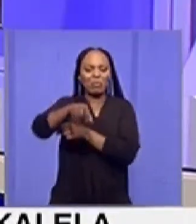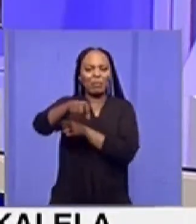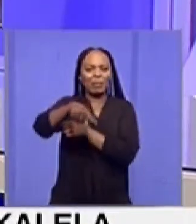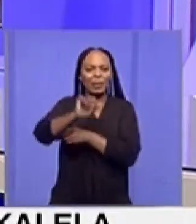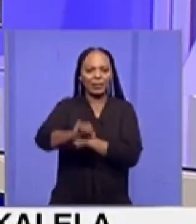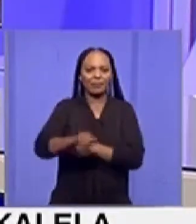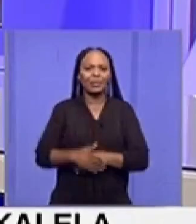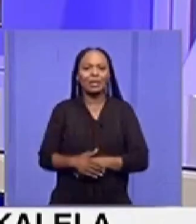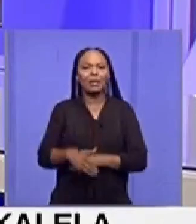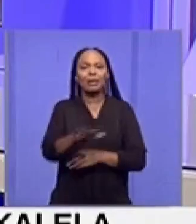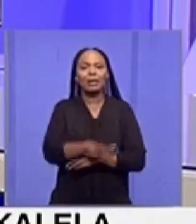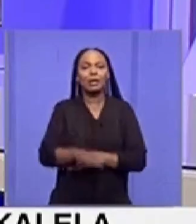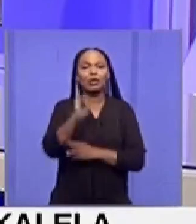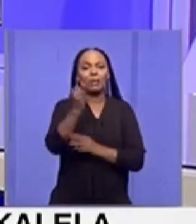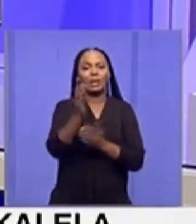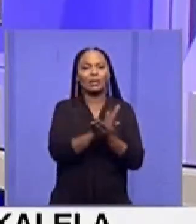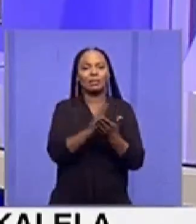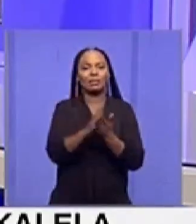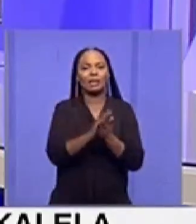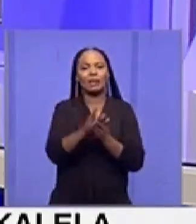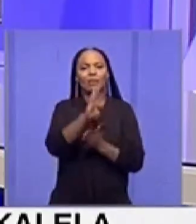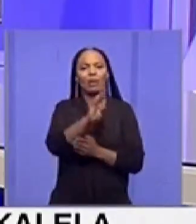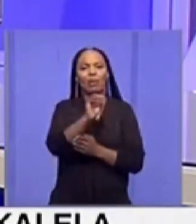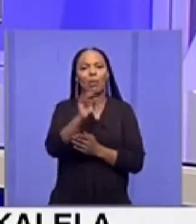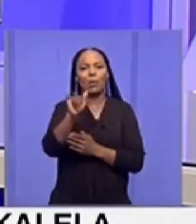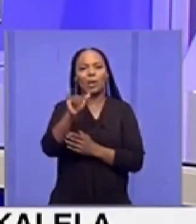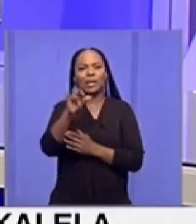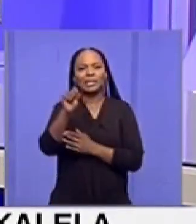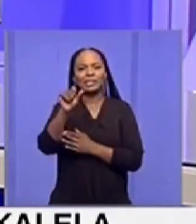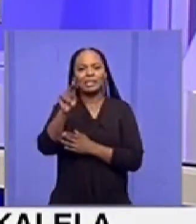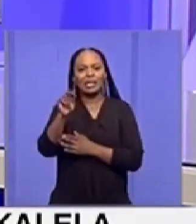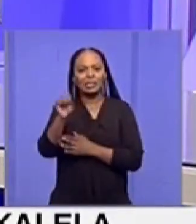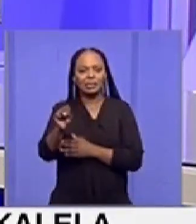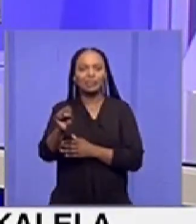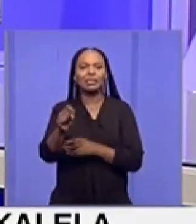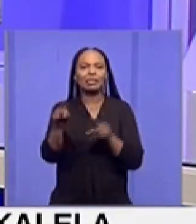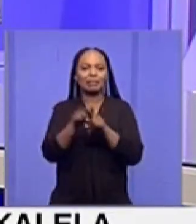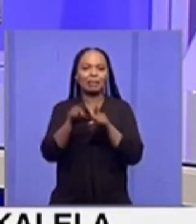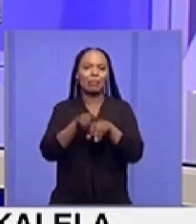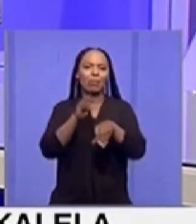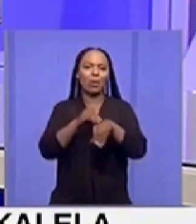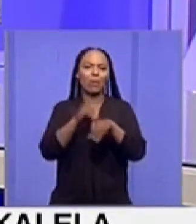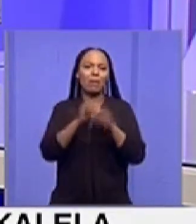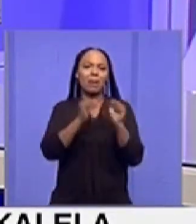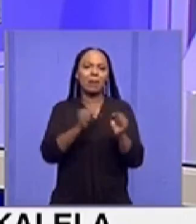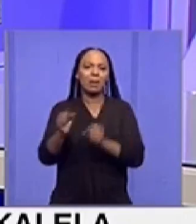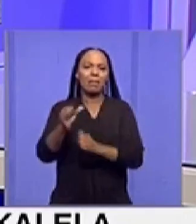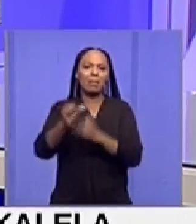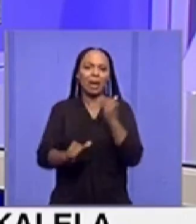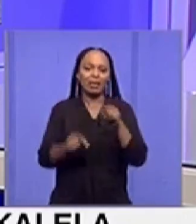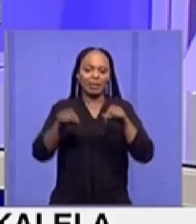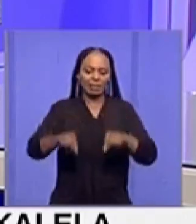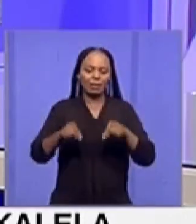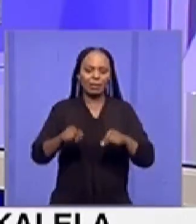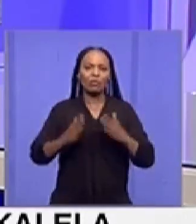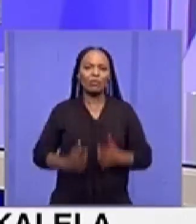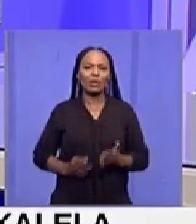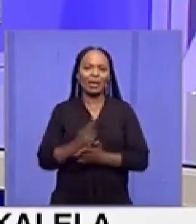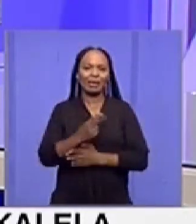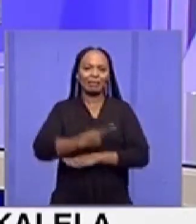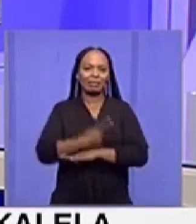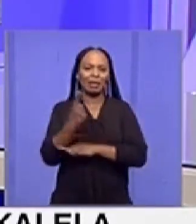dingwe tša motsemogolo wa Johannesburg di ya go akaretšwa Booysens di itemogetše bothata jo le kgweding ye ya ditokelo tša